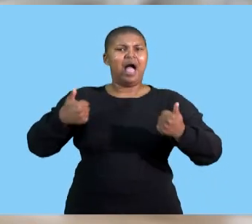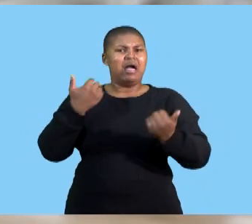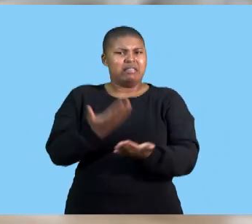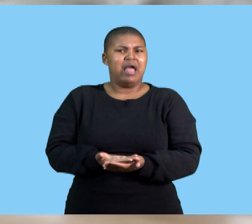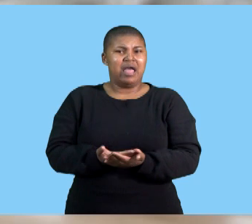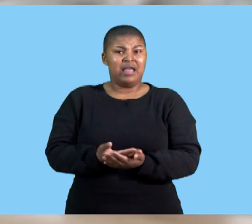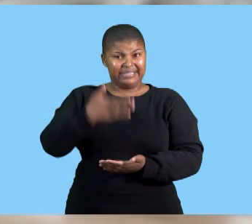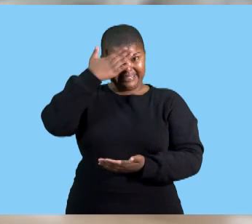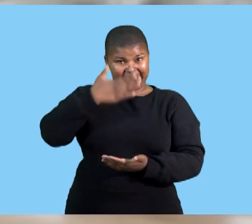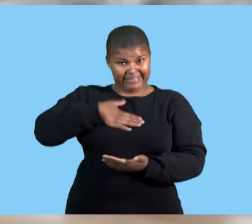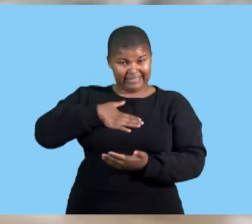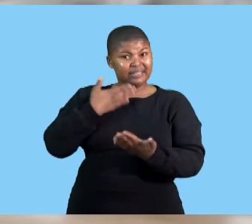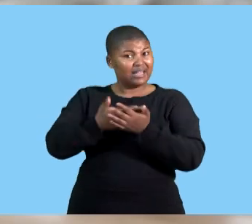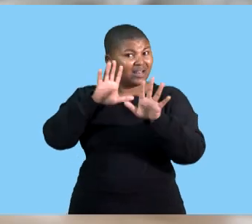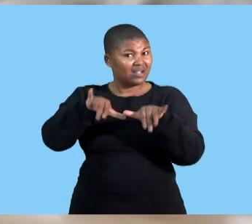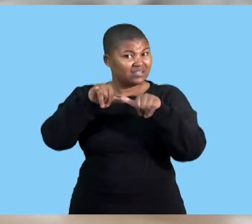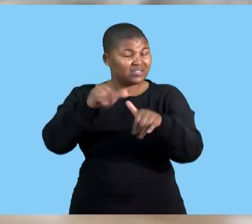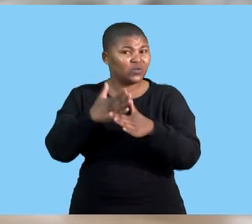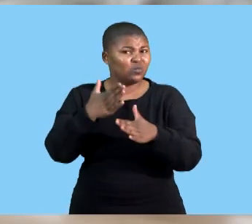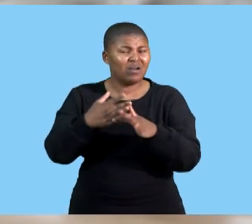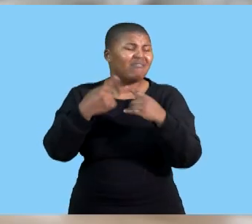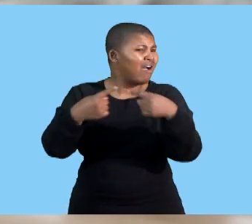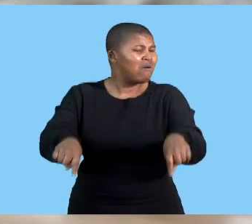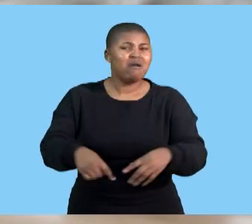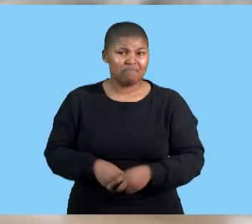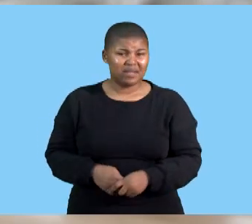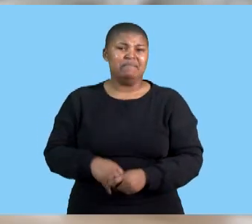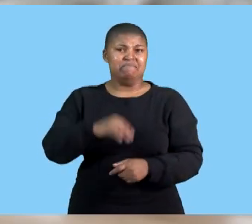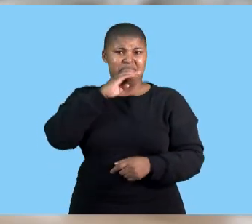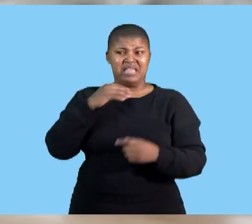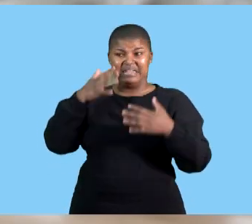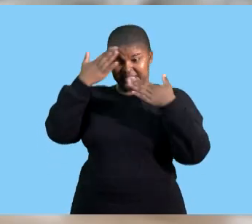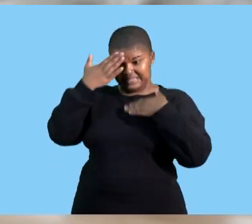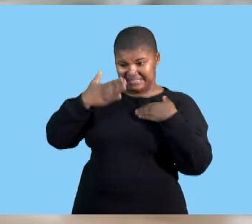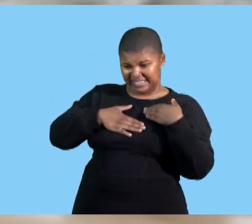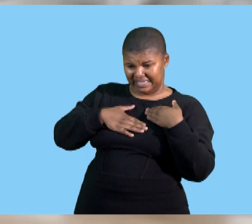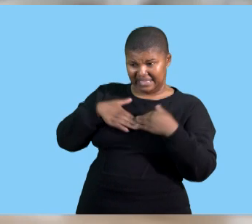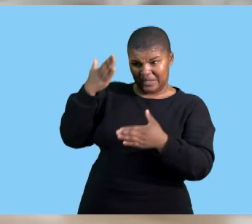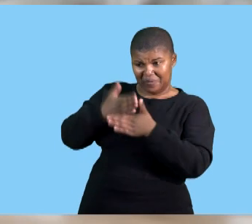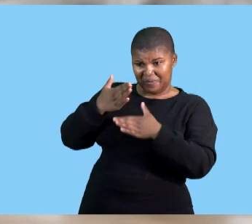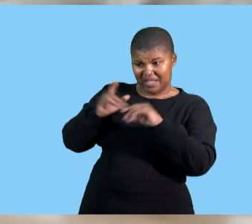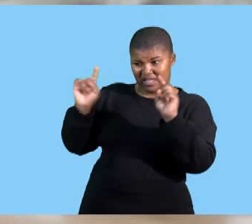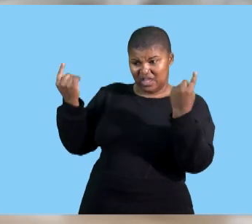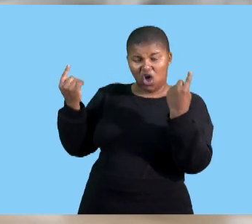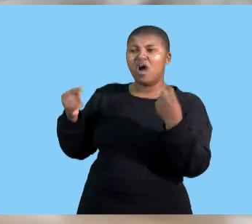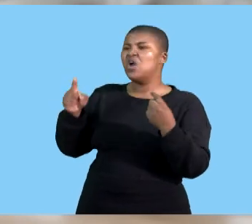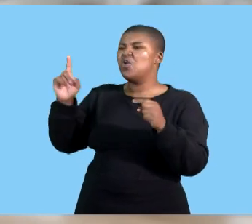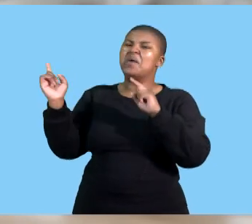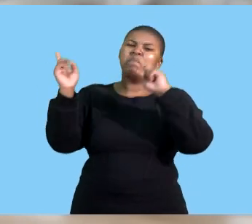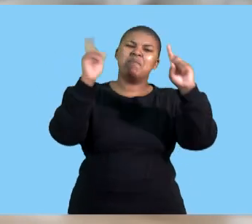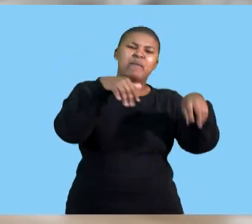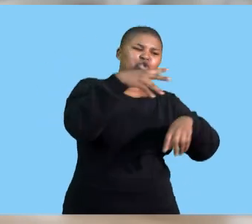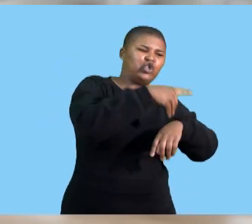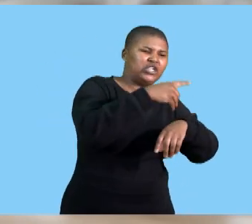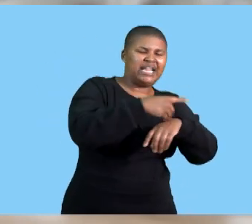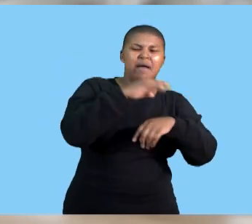sick, you are not a productive employee. Therefore, you will be absent from work to probably go and visit a doctor or